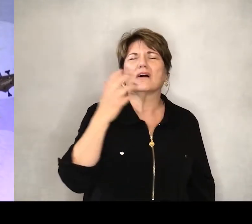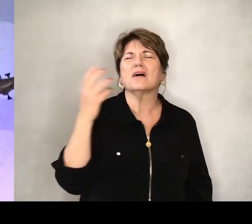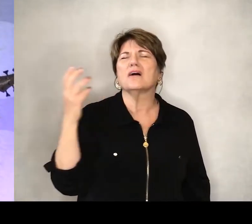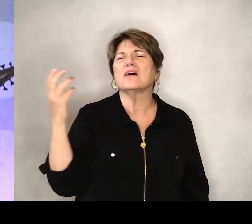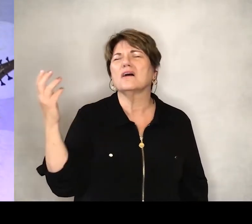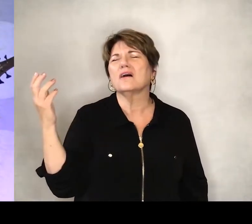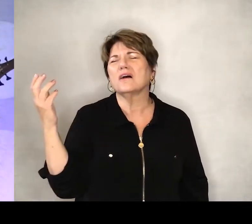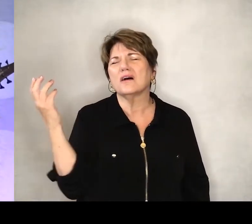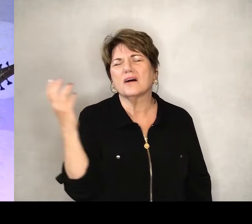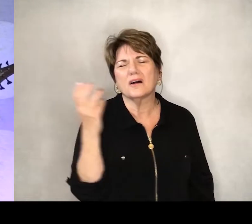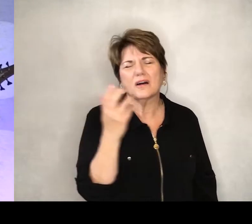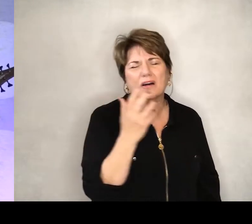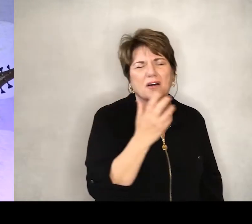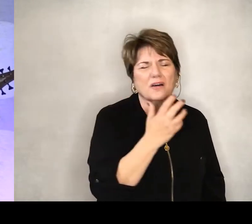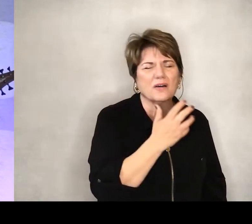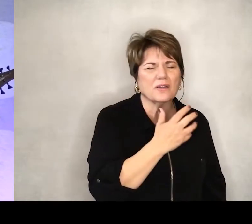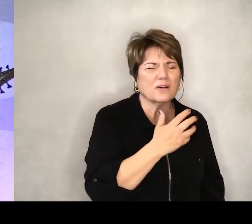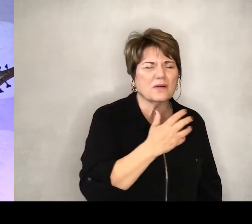oh,